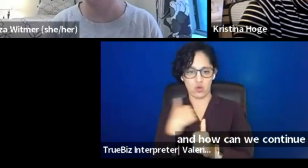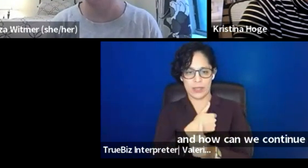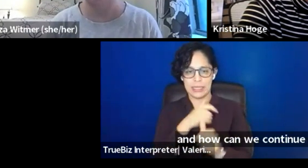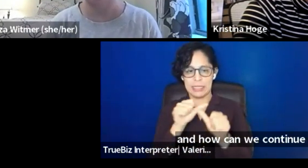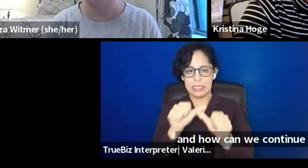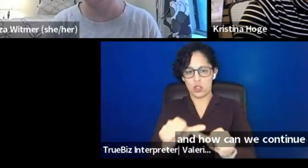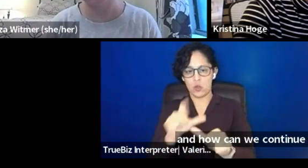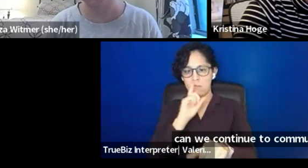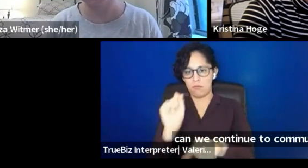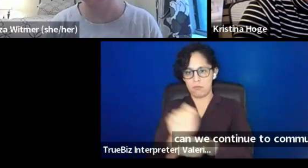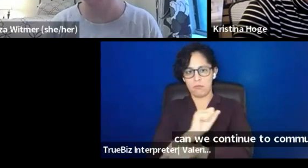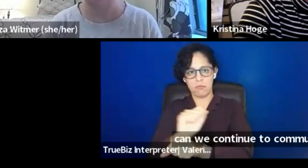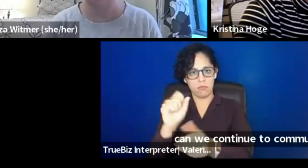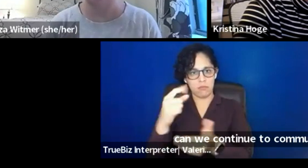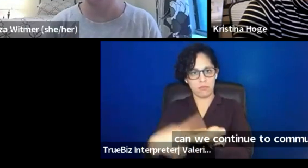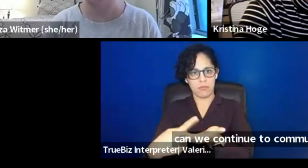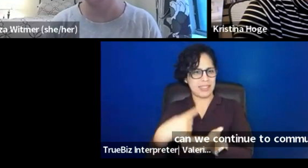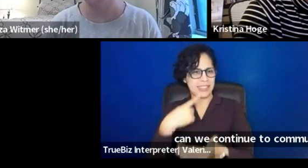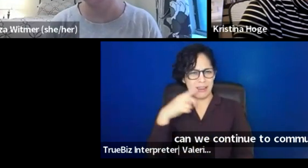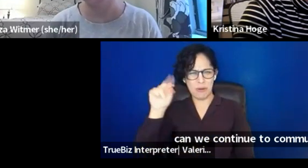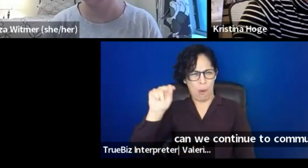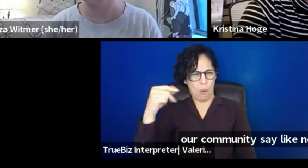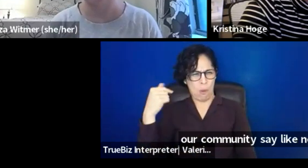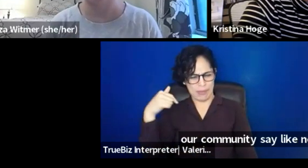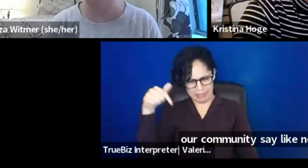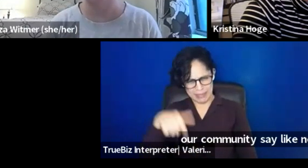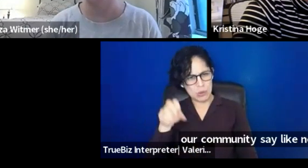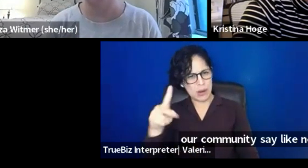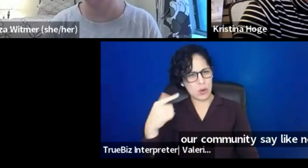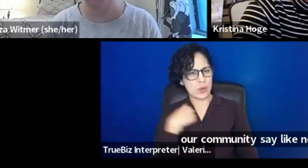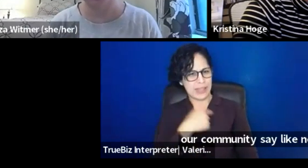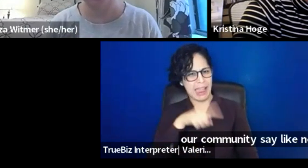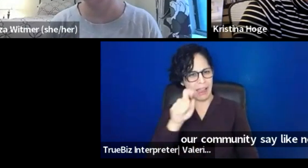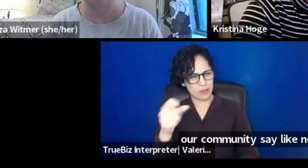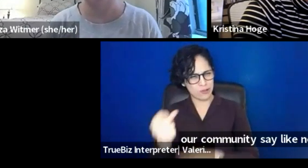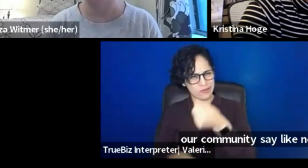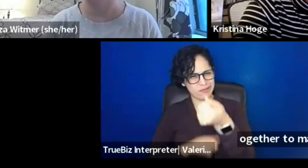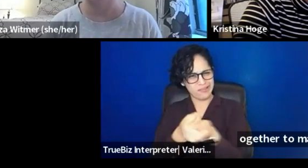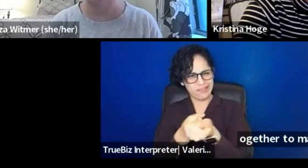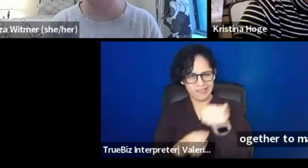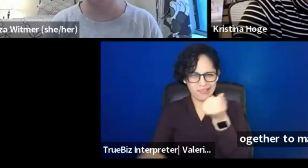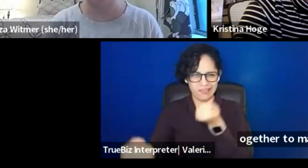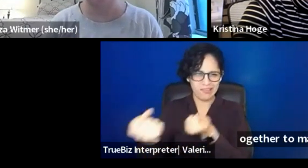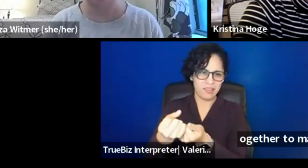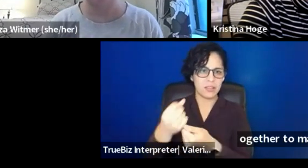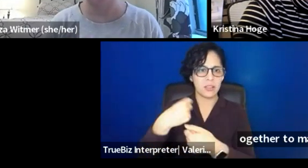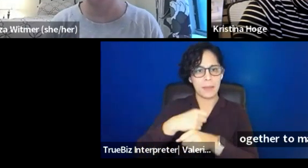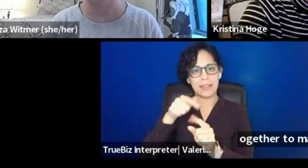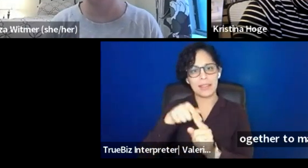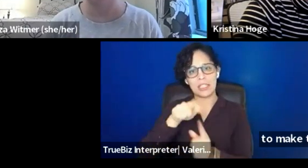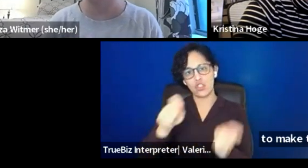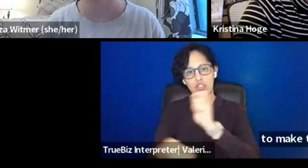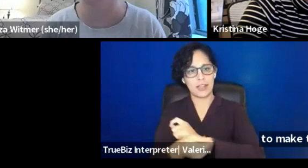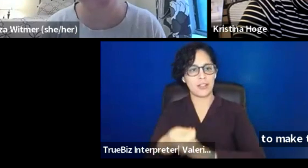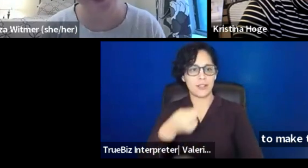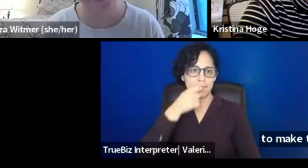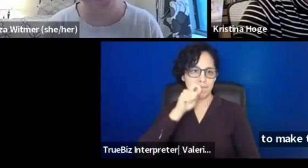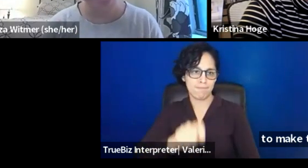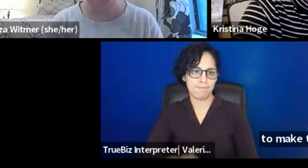our community say like, no, this is okay. We have to stand together to make these changes. End rant.